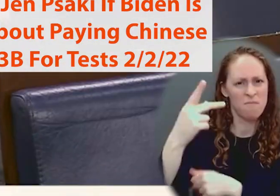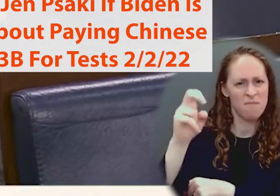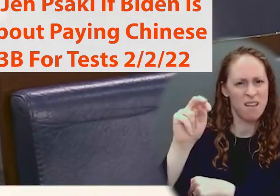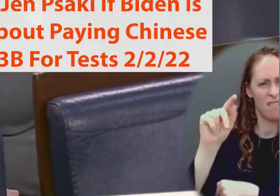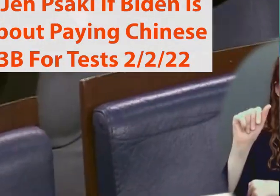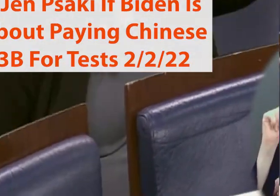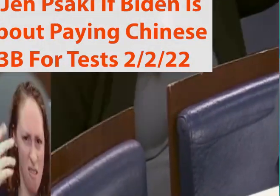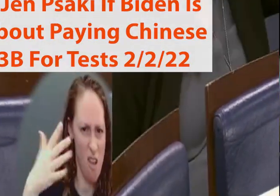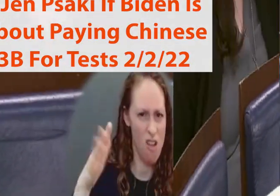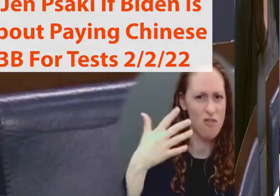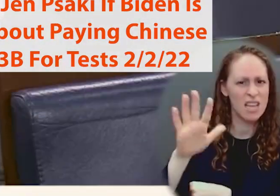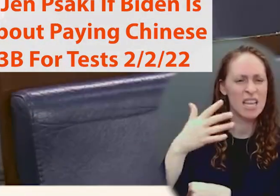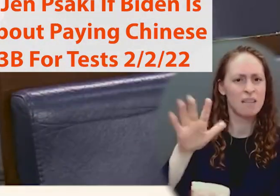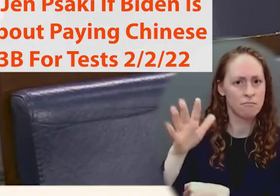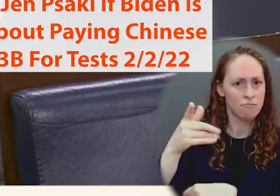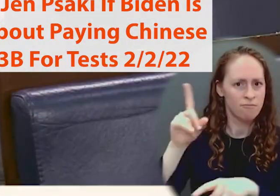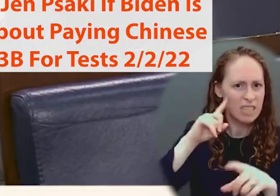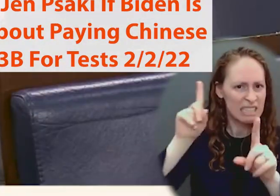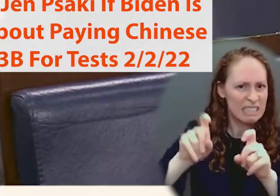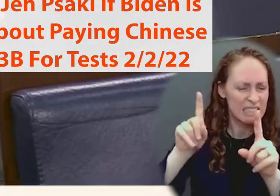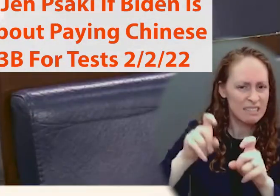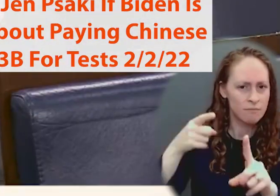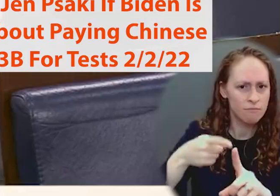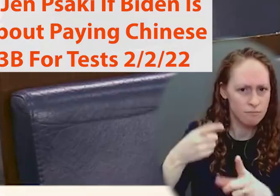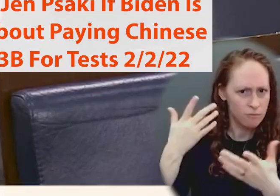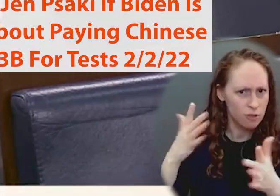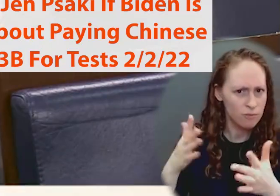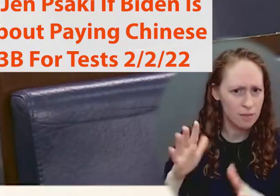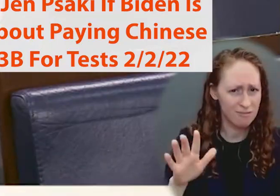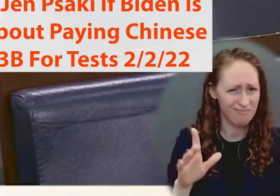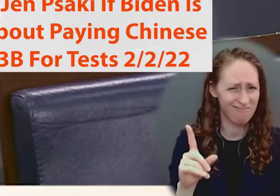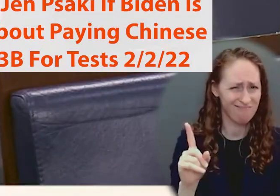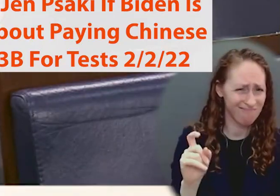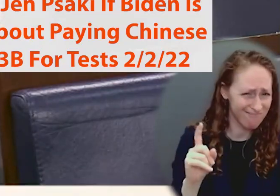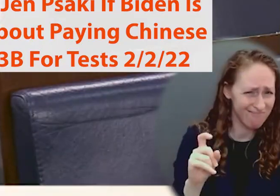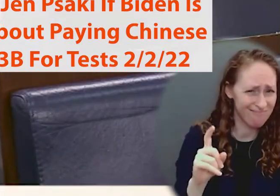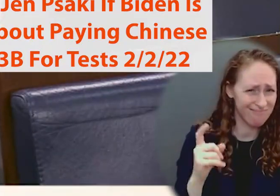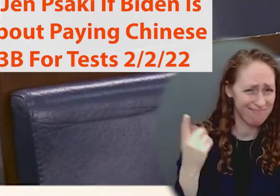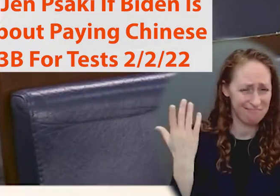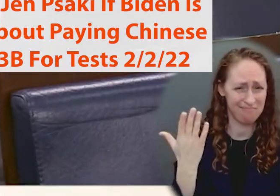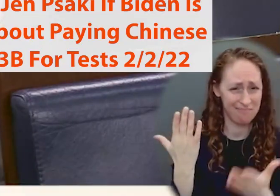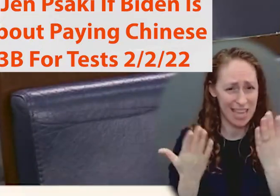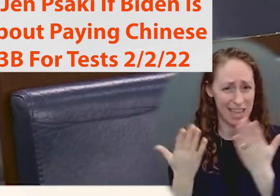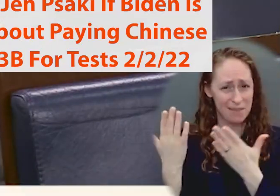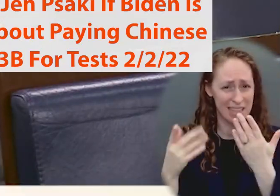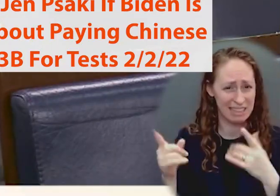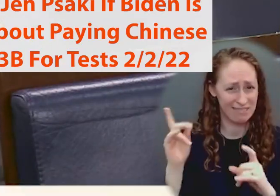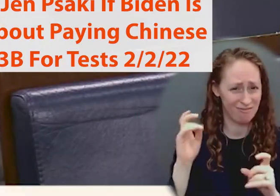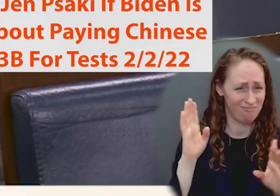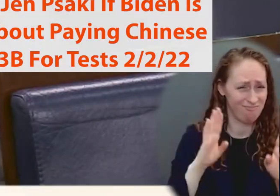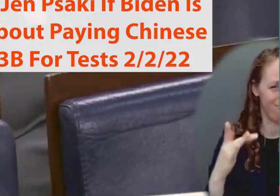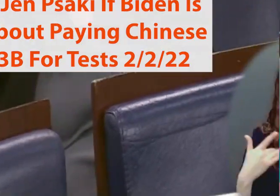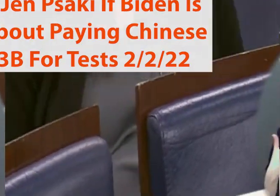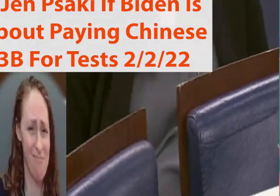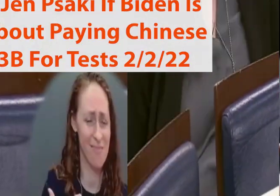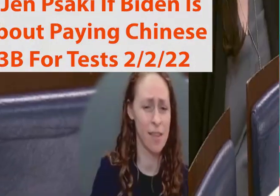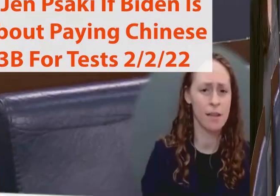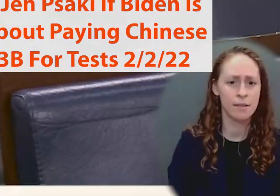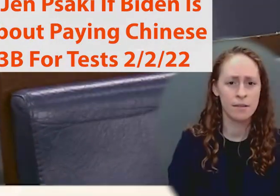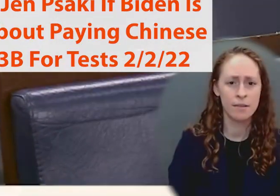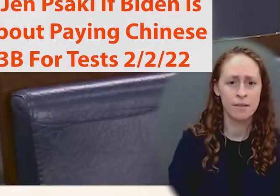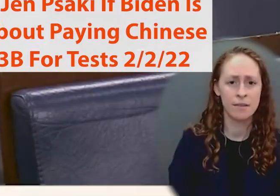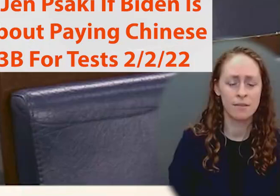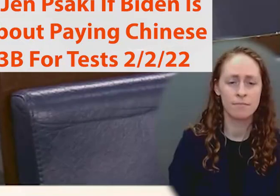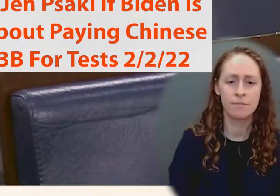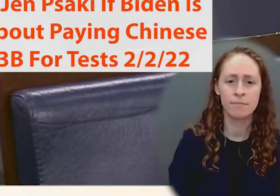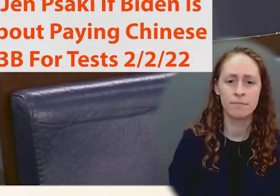for these tests. The administration concerned about sort of both the sort of optics and messaging of sending something to Americans' homes says